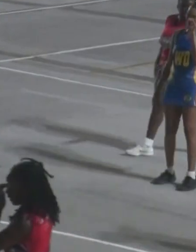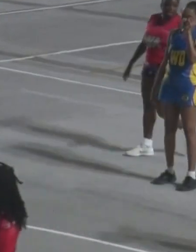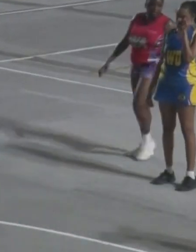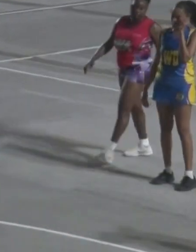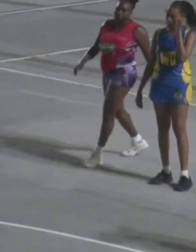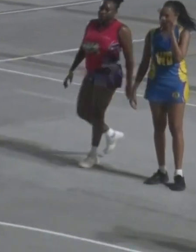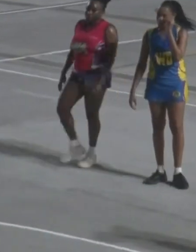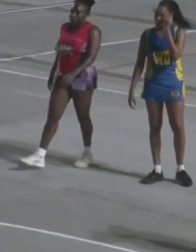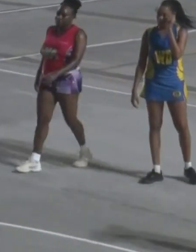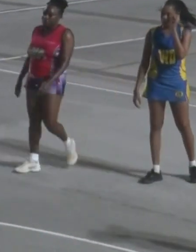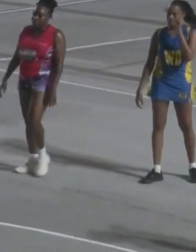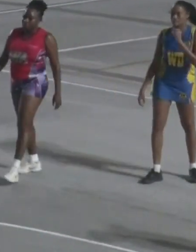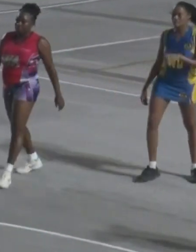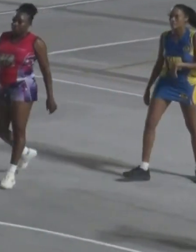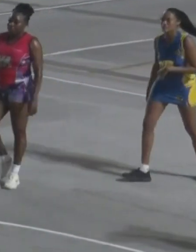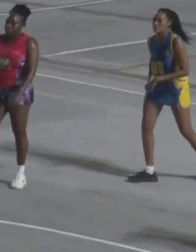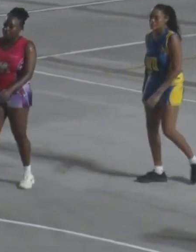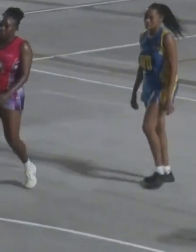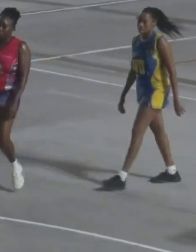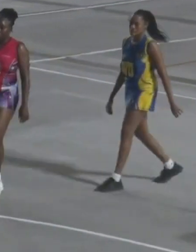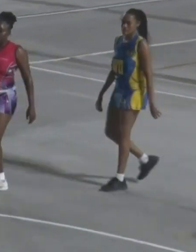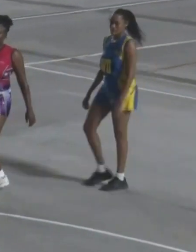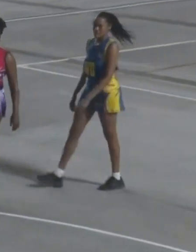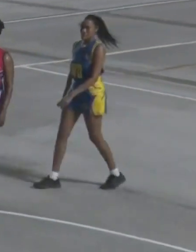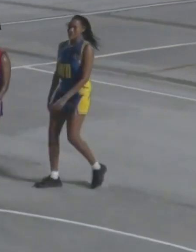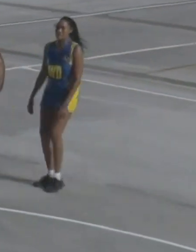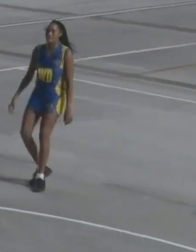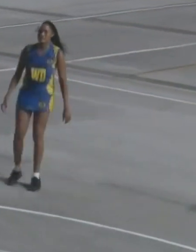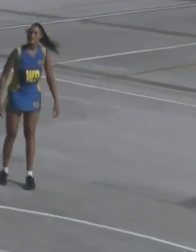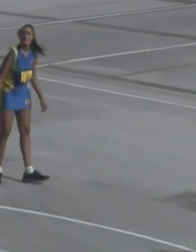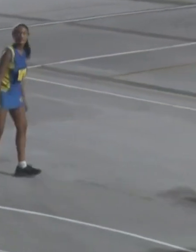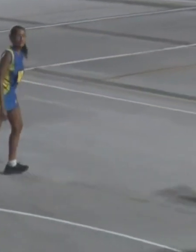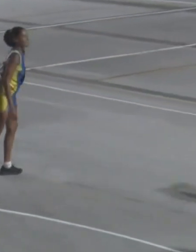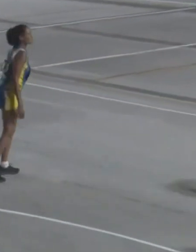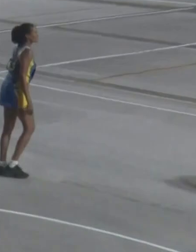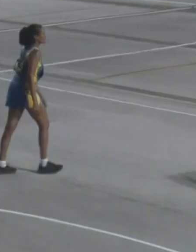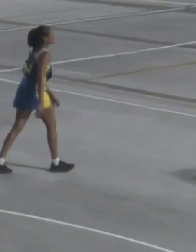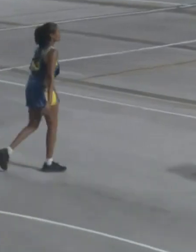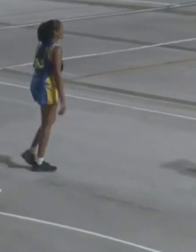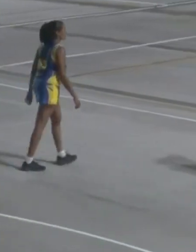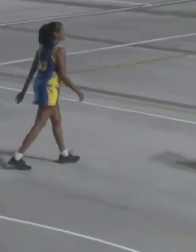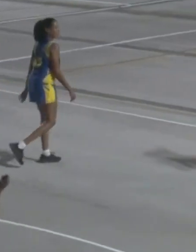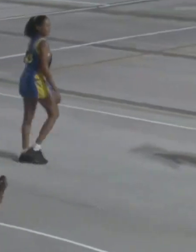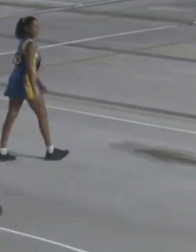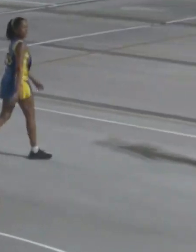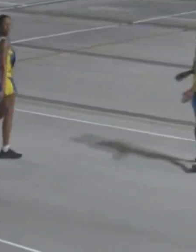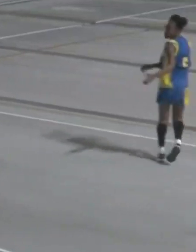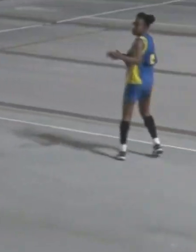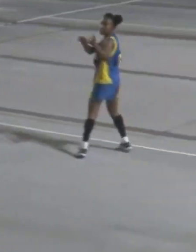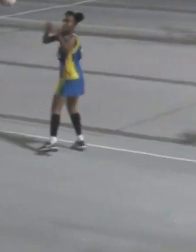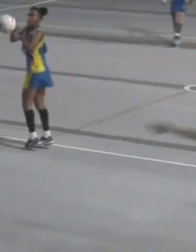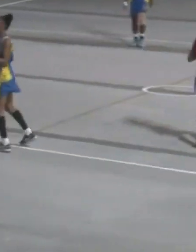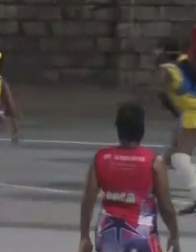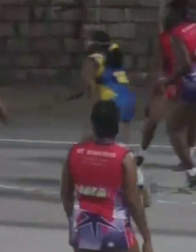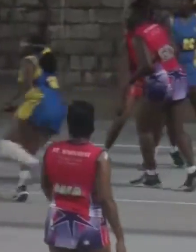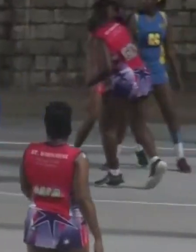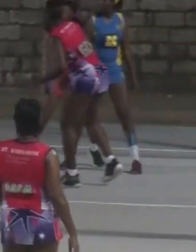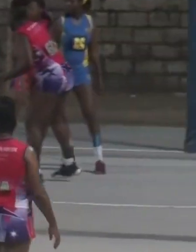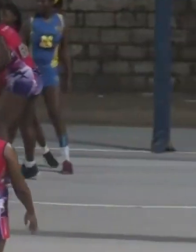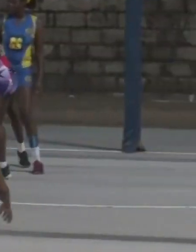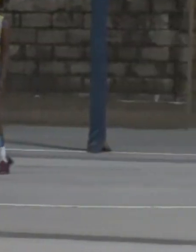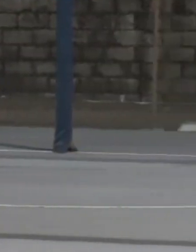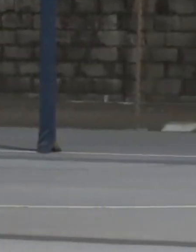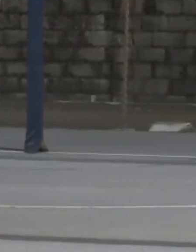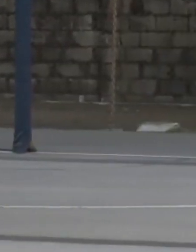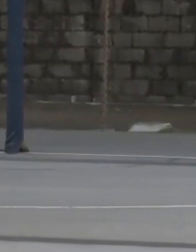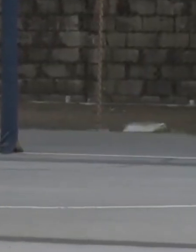shot 27 from 41 to keep the ladies in pink in the contest. Here she is, cashing in. Rangers